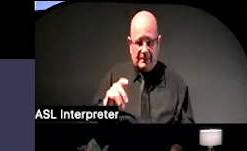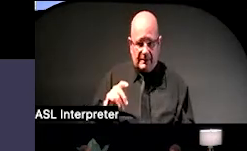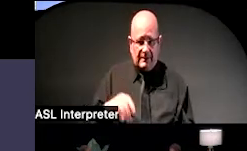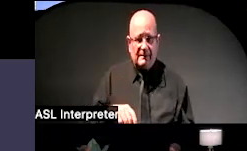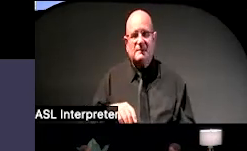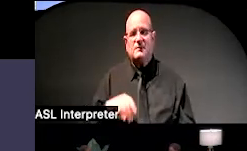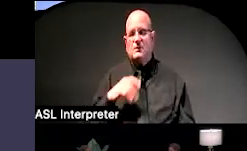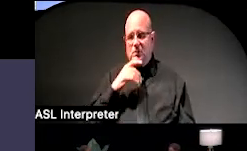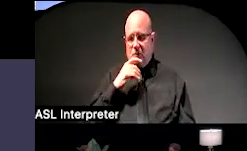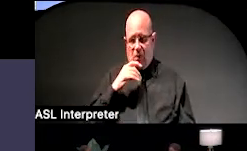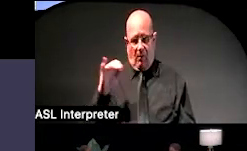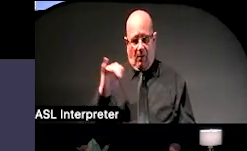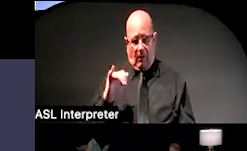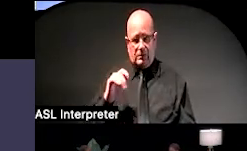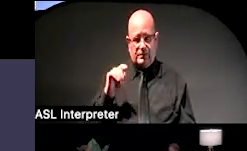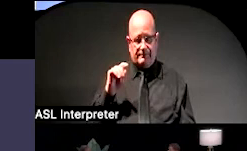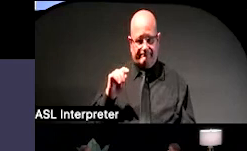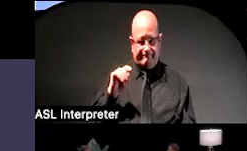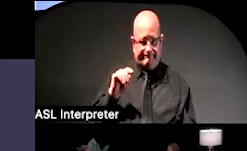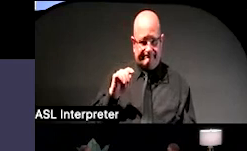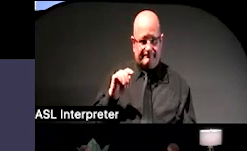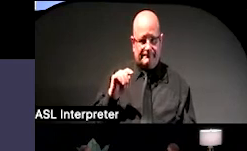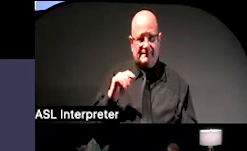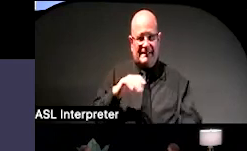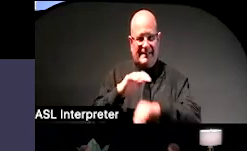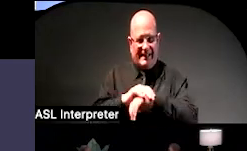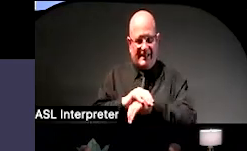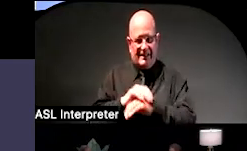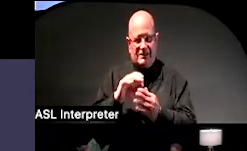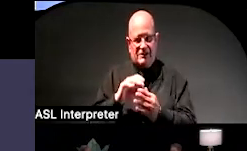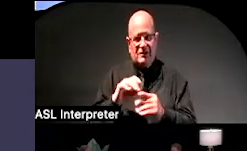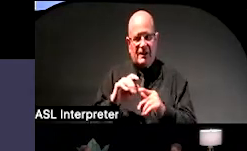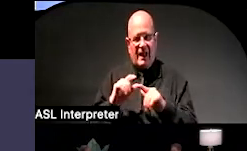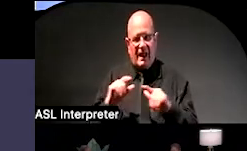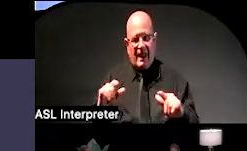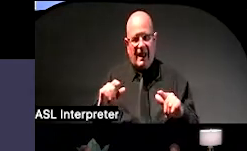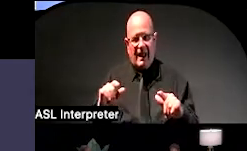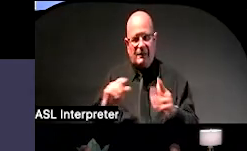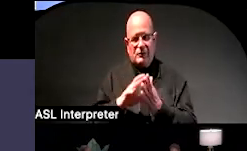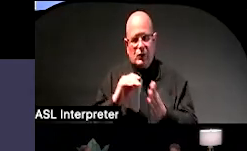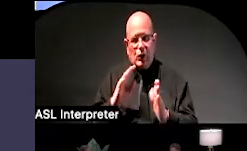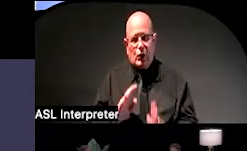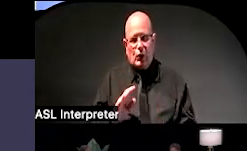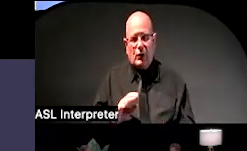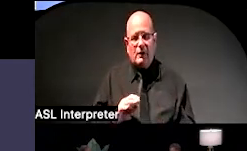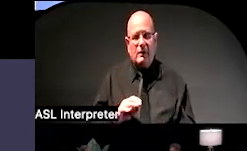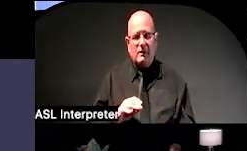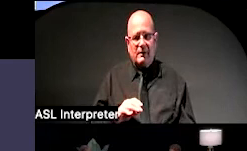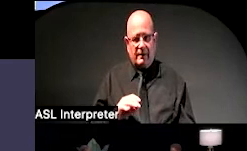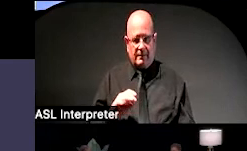but who is also an English language learner? Am I considering about what happens in that